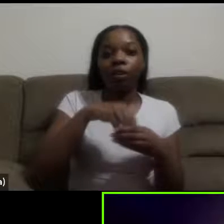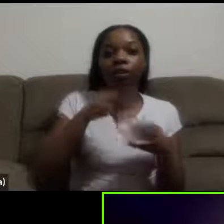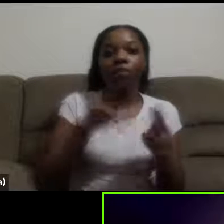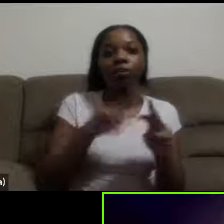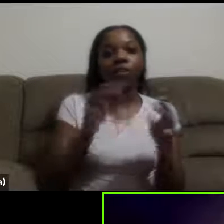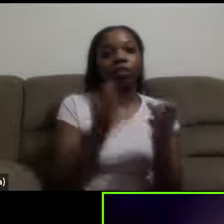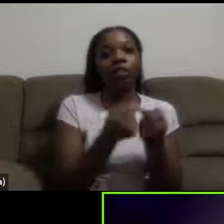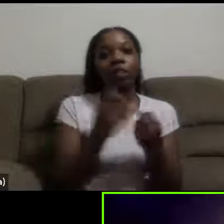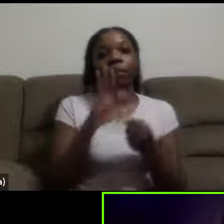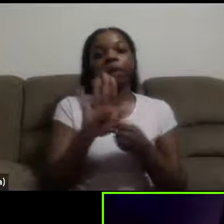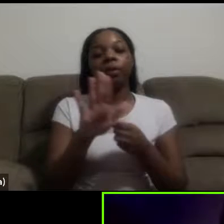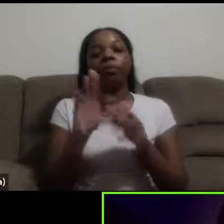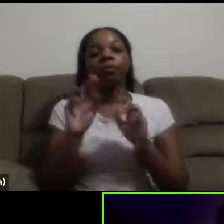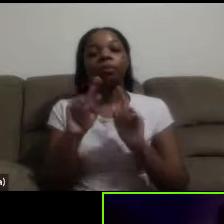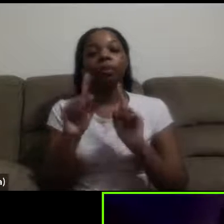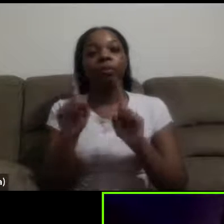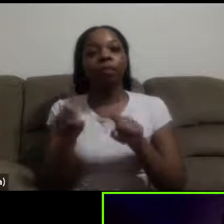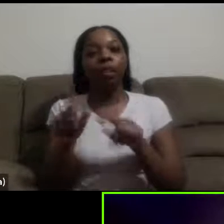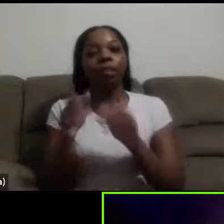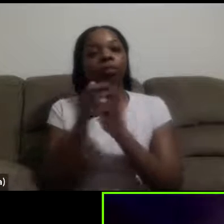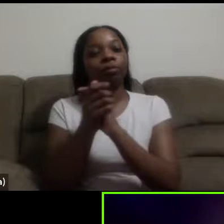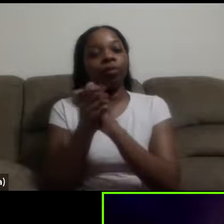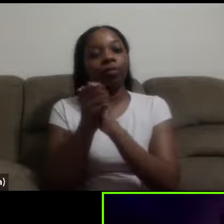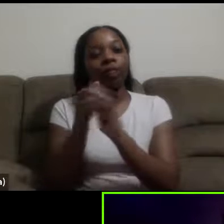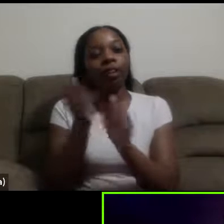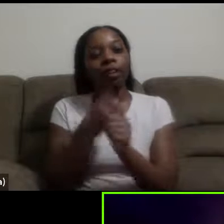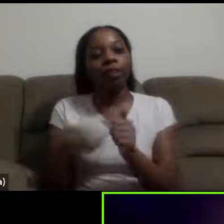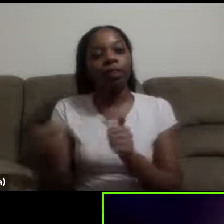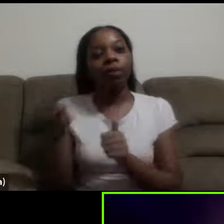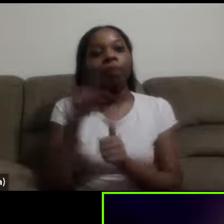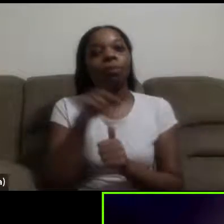all your responses, and congratulations to everybody who had legislation passed. And I hope you all